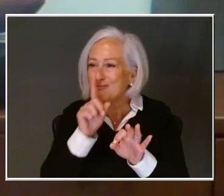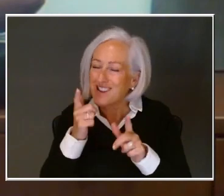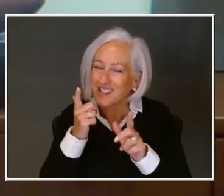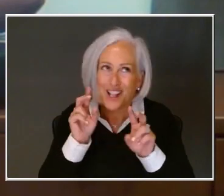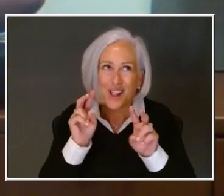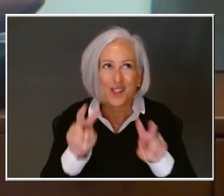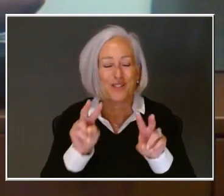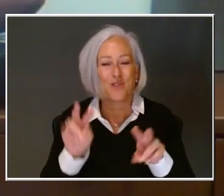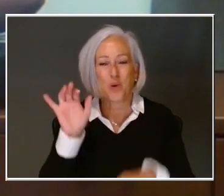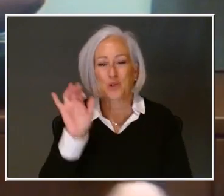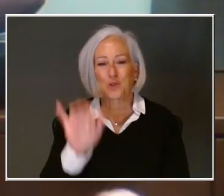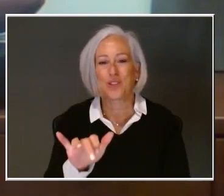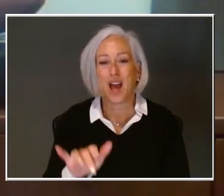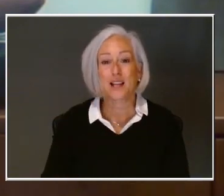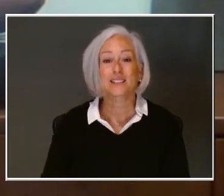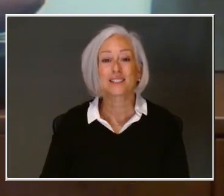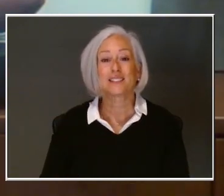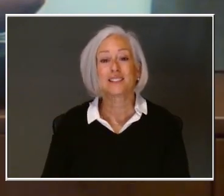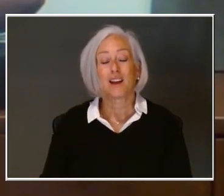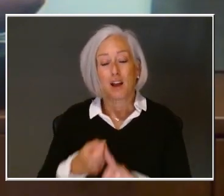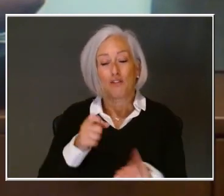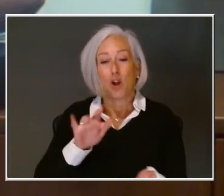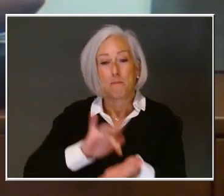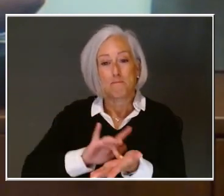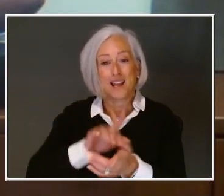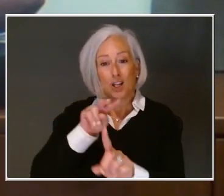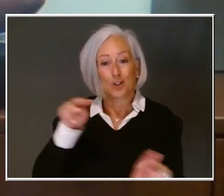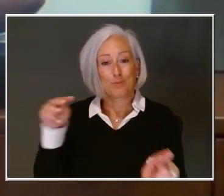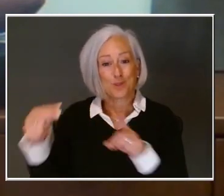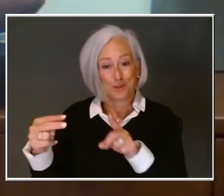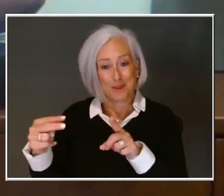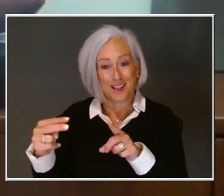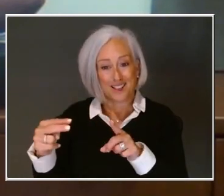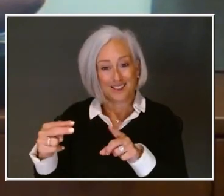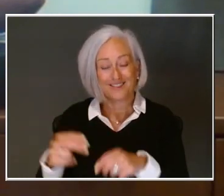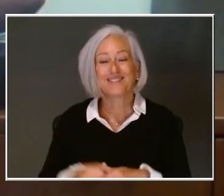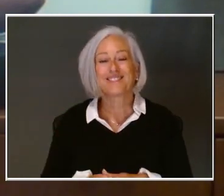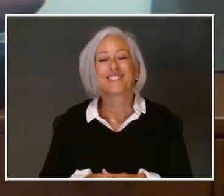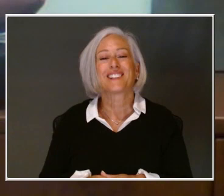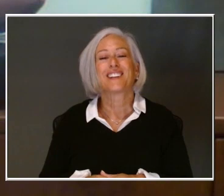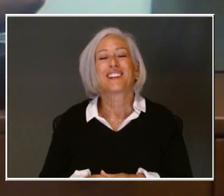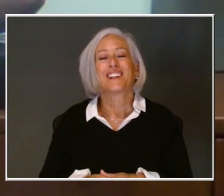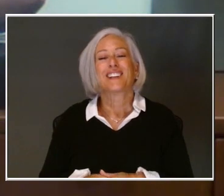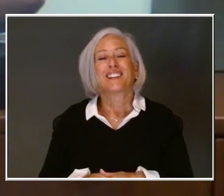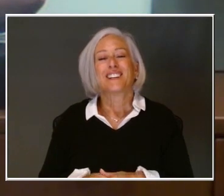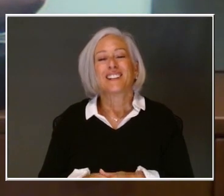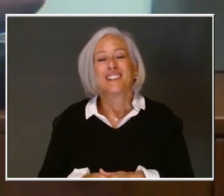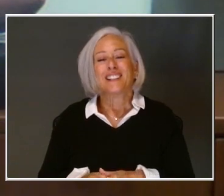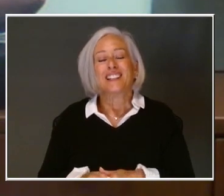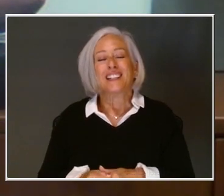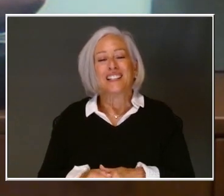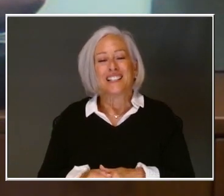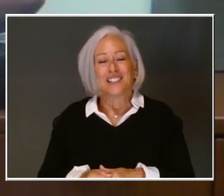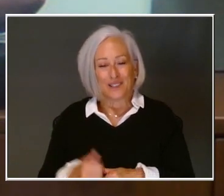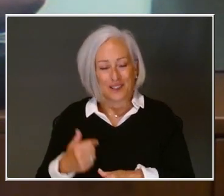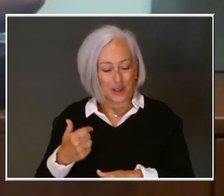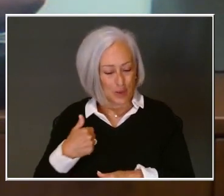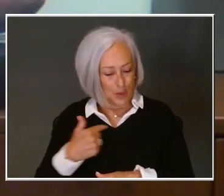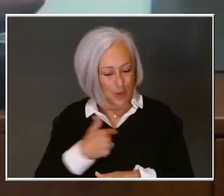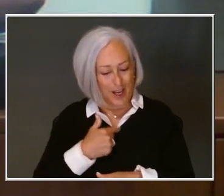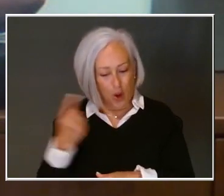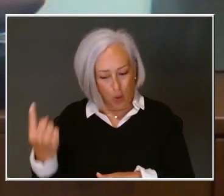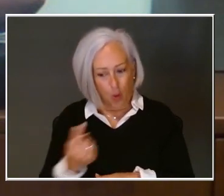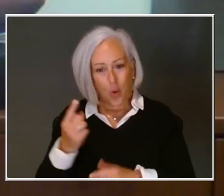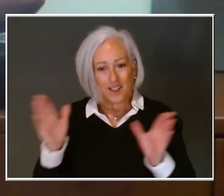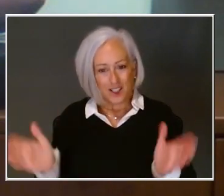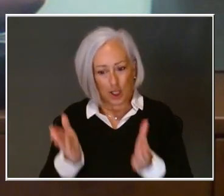and I guess from a medical advice standpoint, I do my piece there. We would always encourage people from